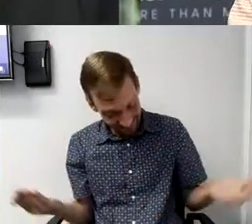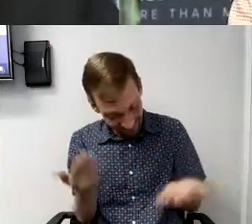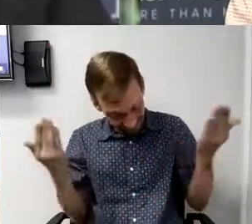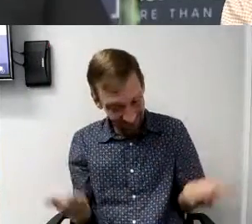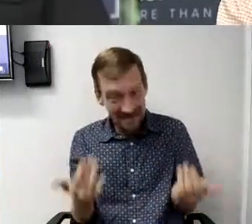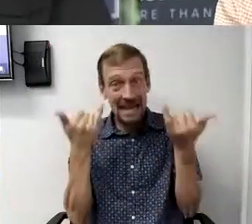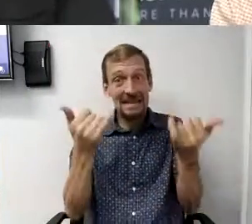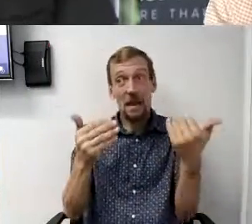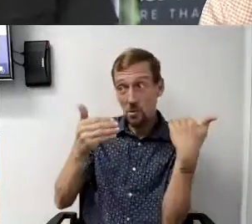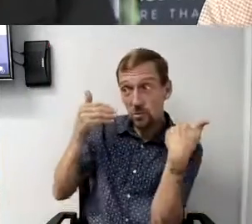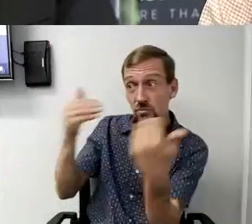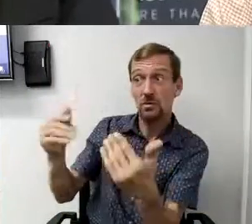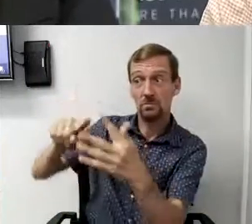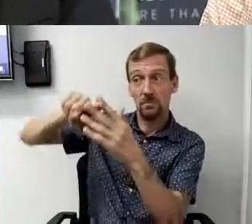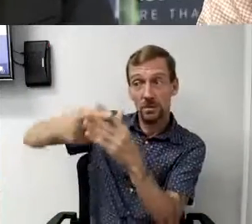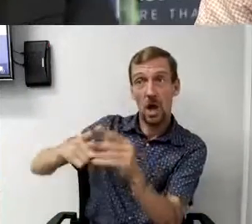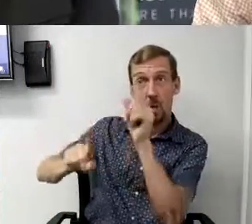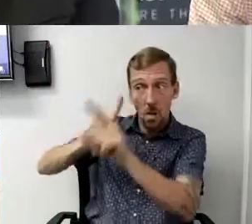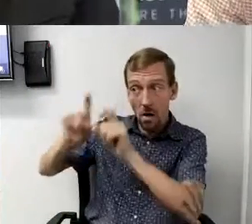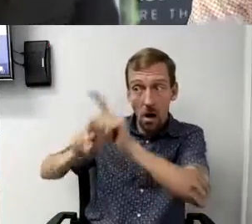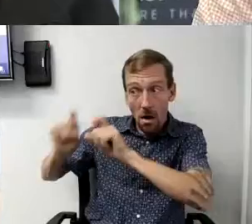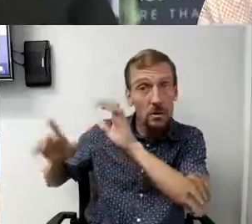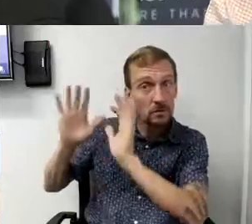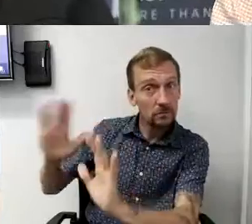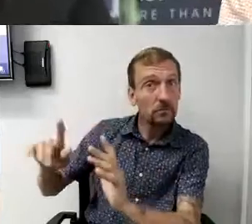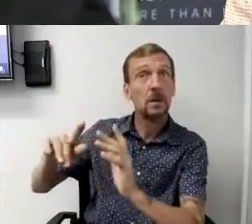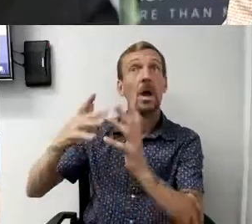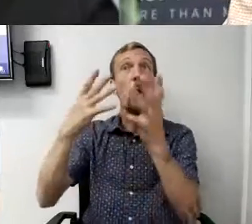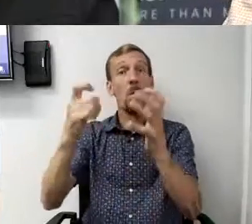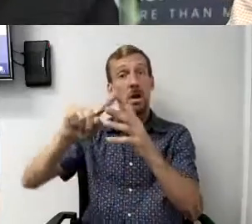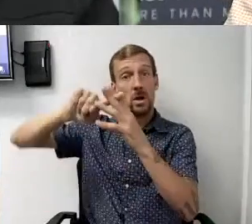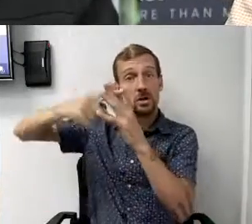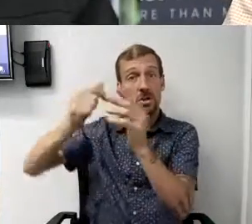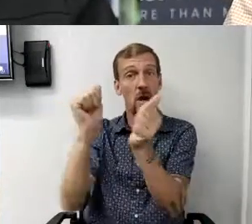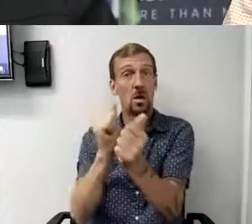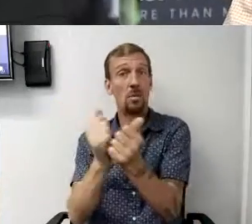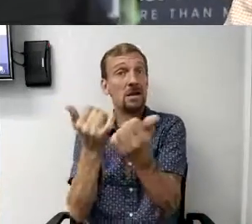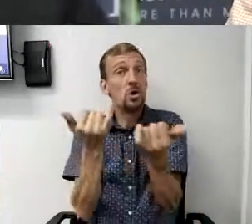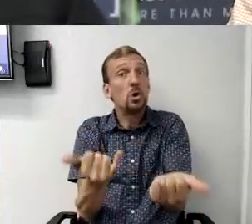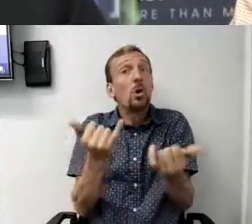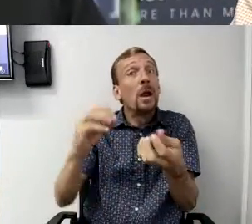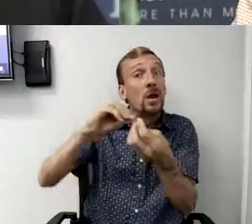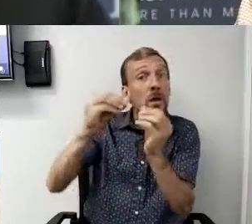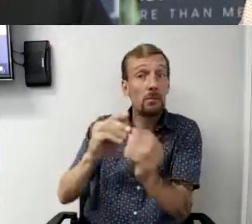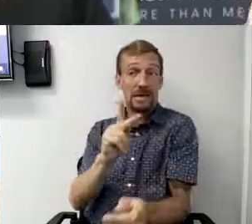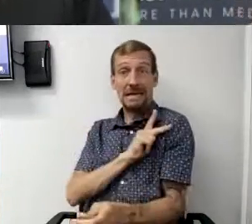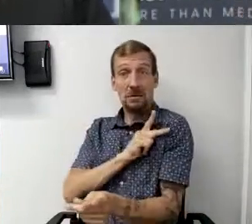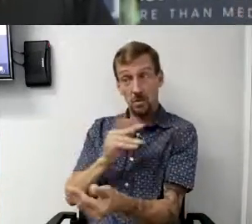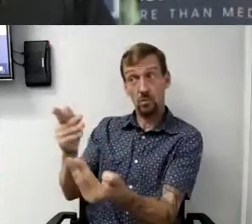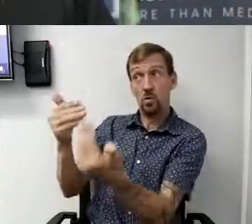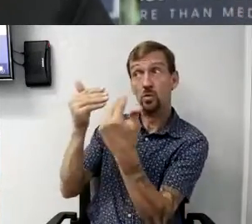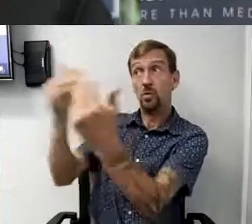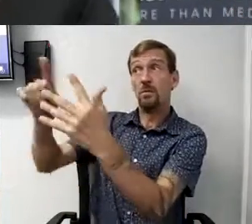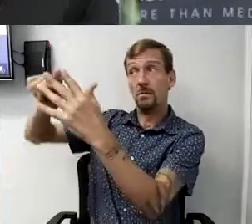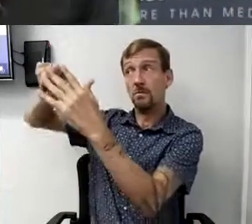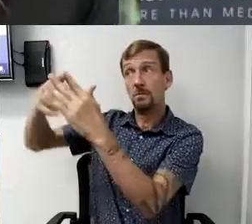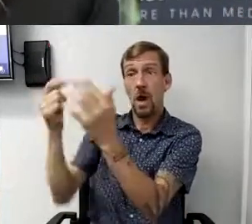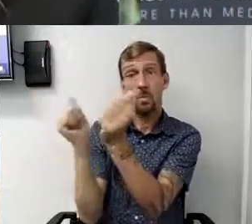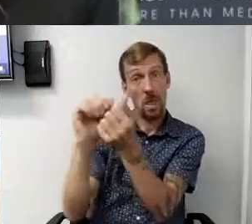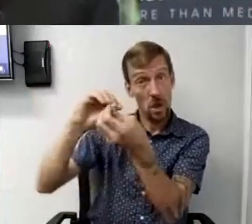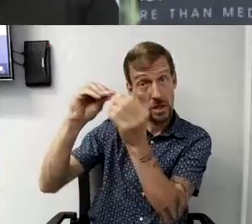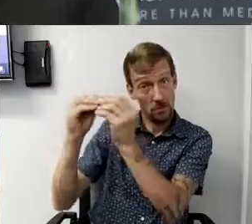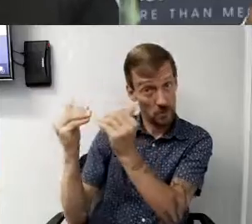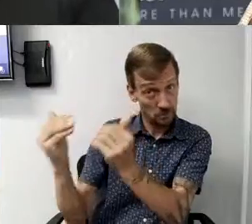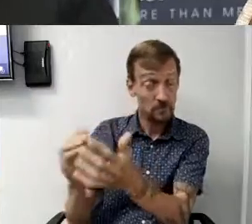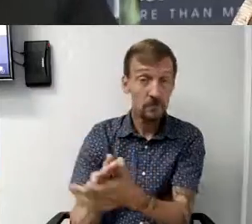Let's jump right into the questions, and we always like to start with our current numbers. So, Carrie, why don't you jump in with our